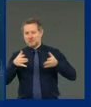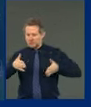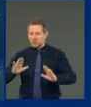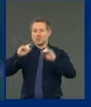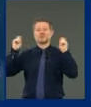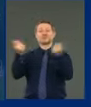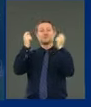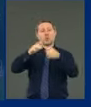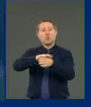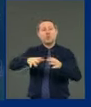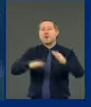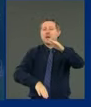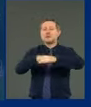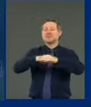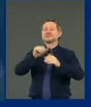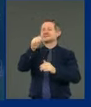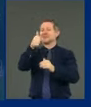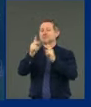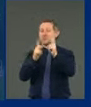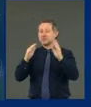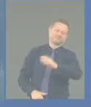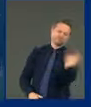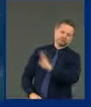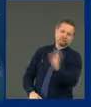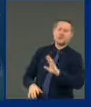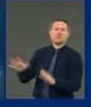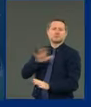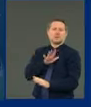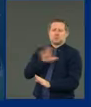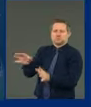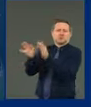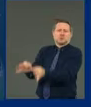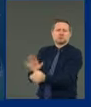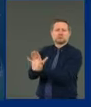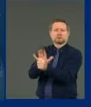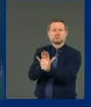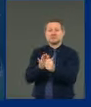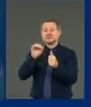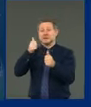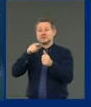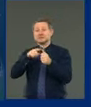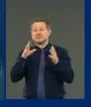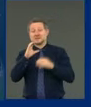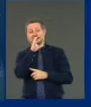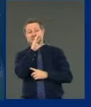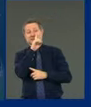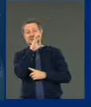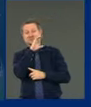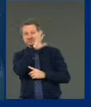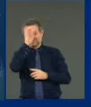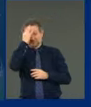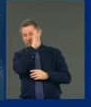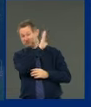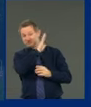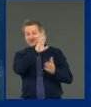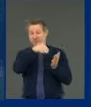ceremonies of up to 10 people or less. 10 is the CDC guideline, is for 10 people gathering.